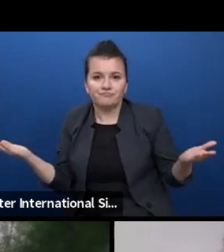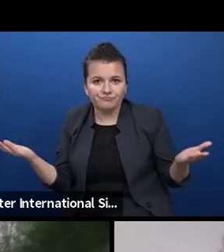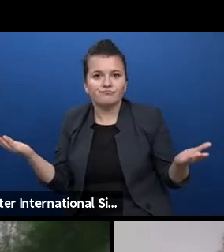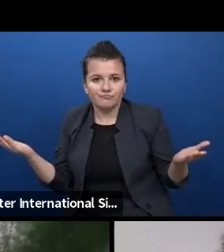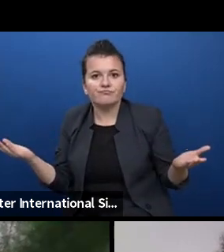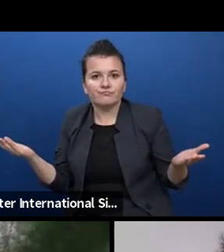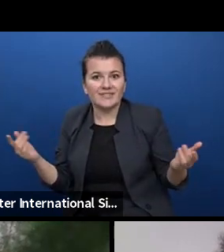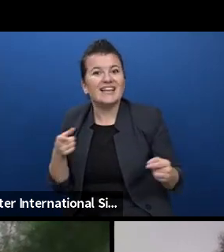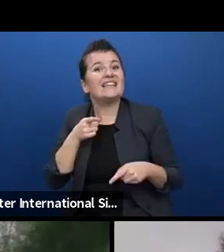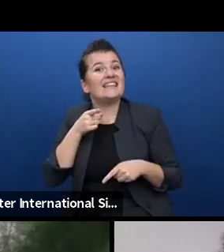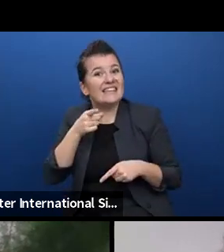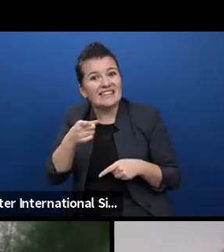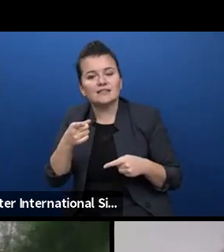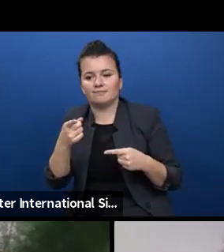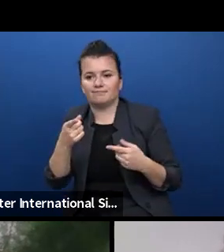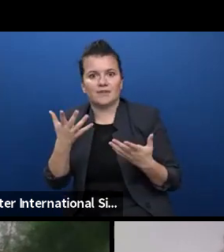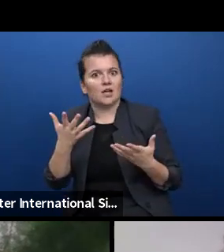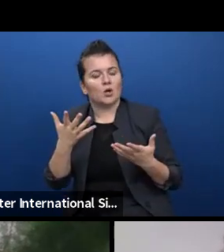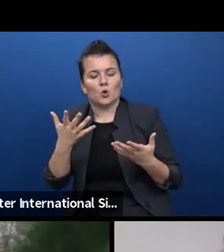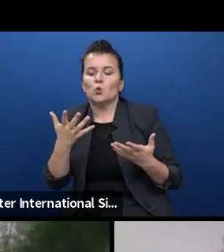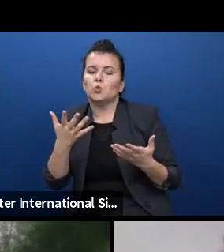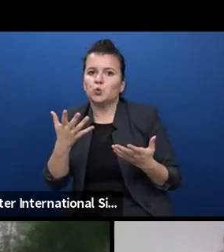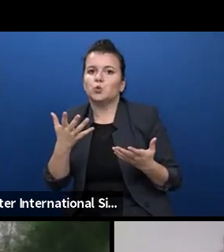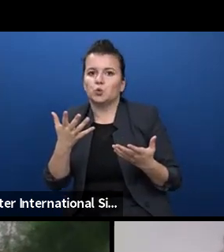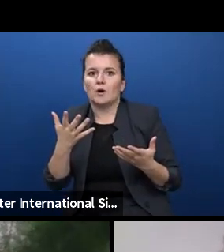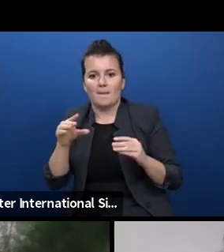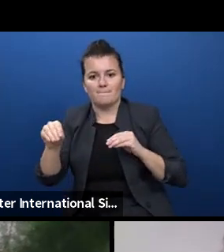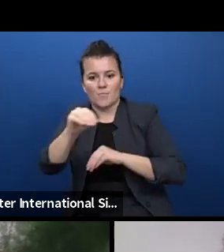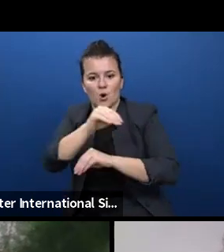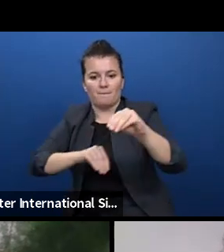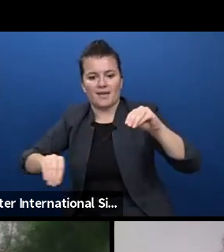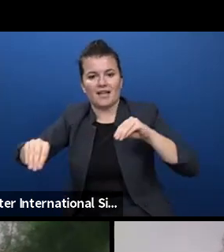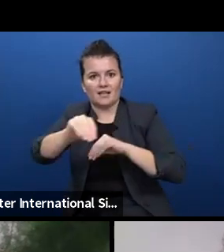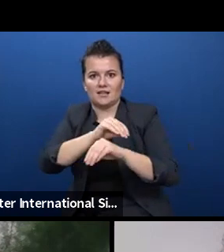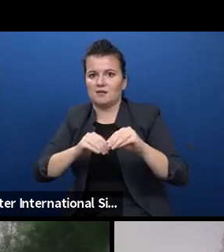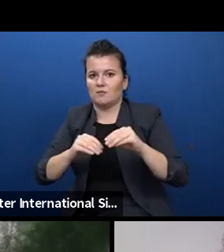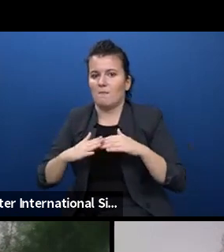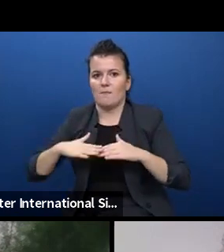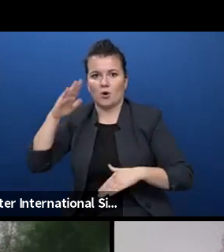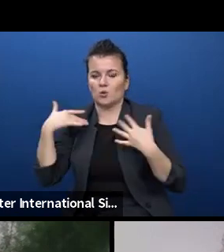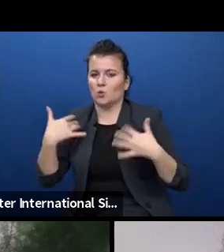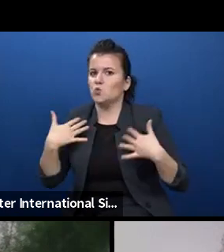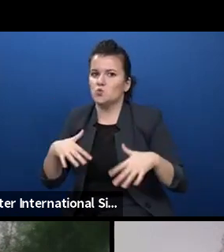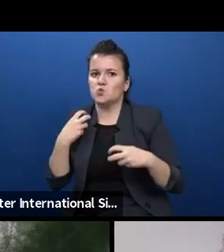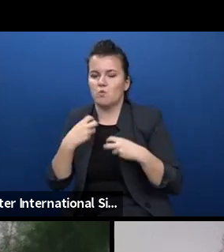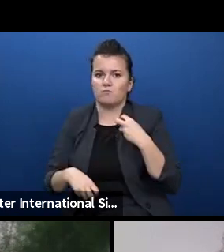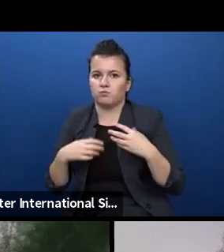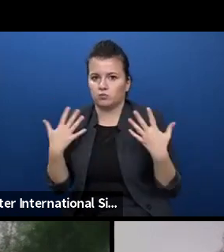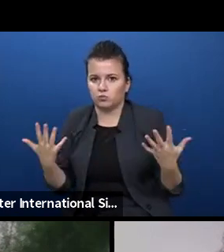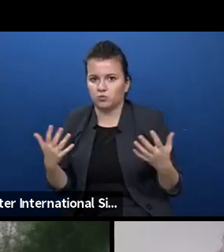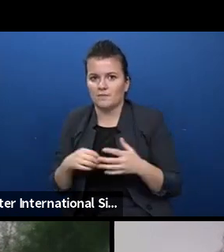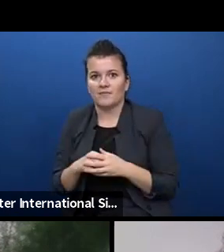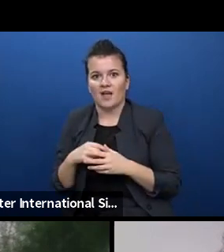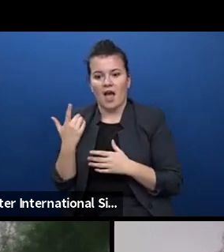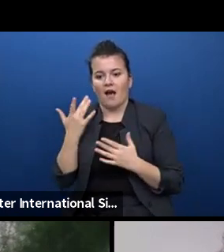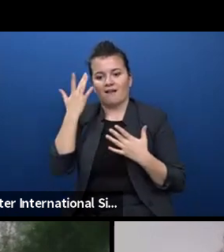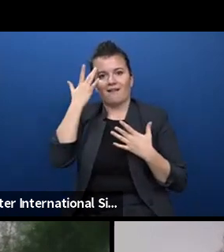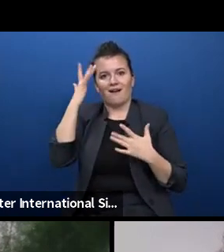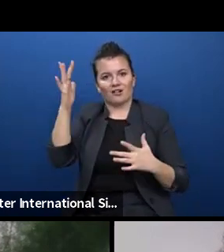difficult issue, actually, the mobility part. And as a cultural foundation, this is basically